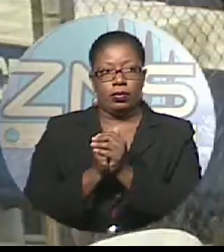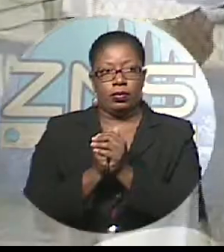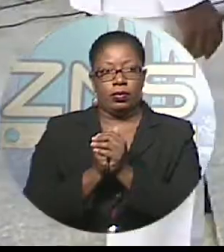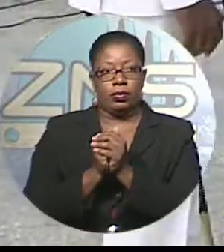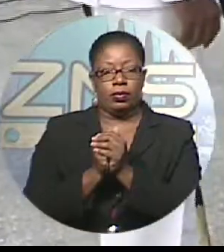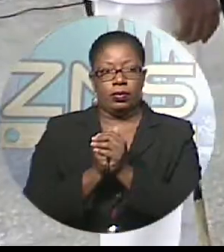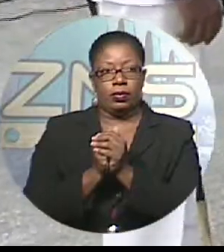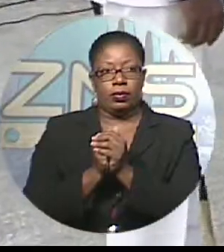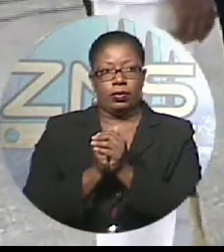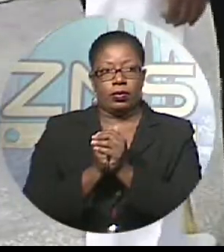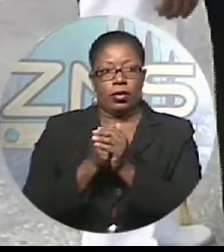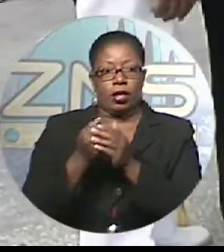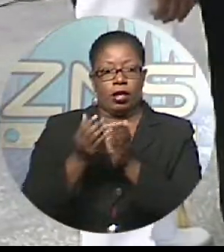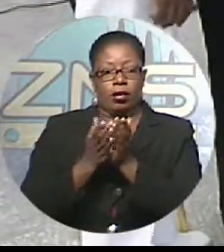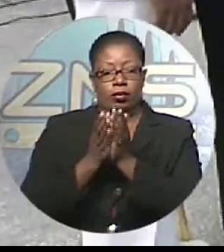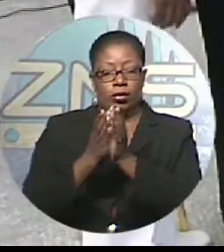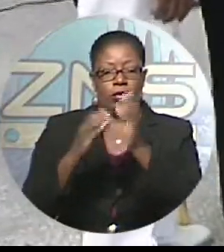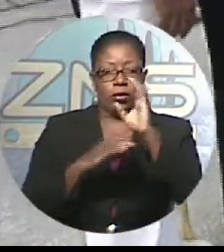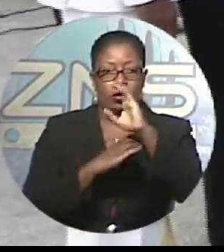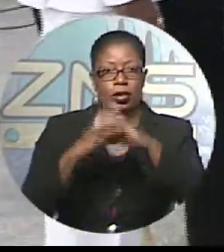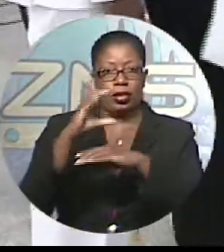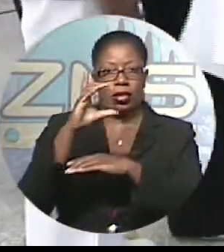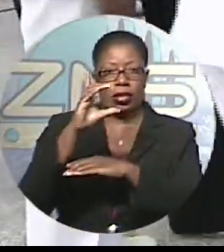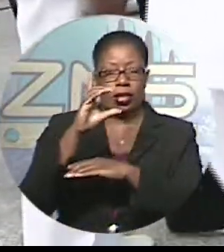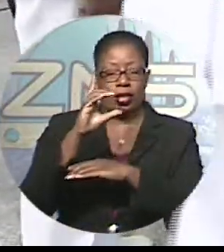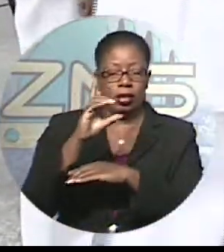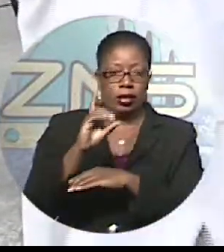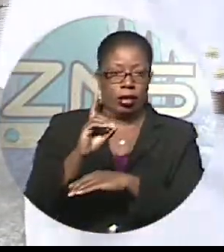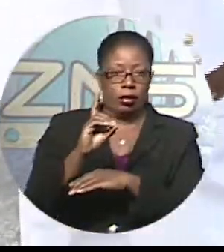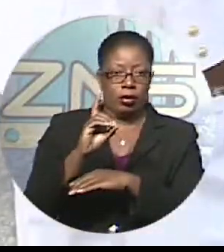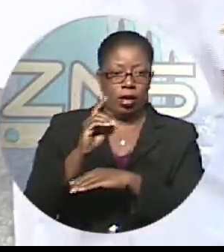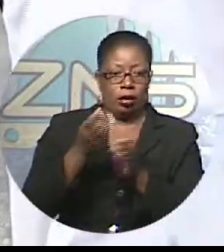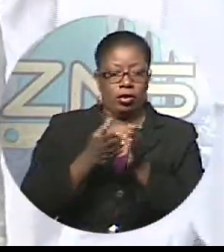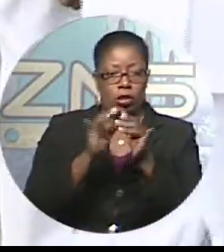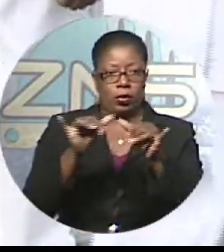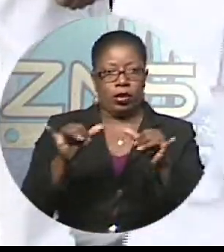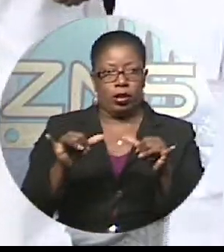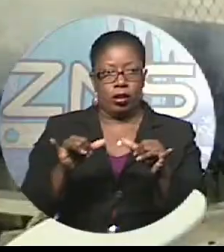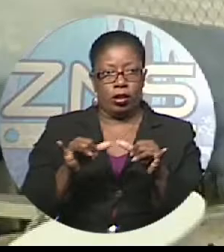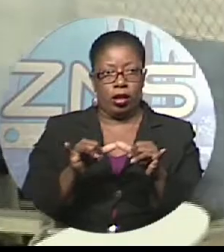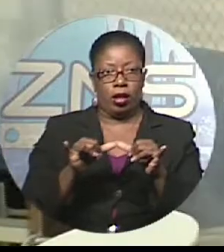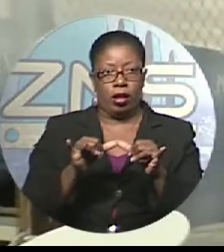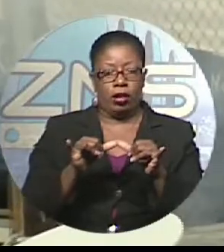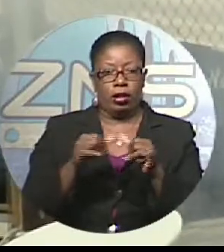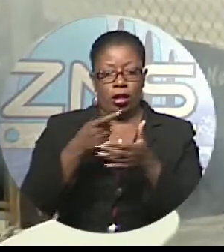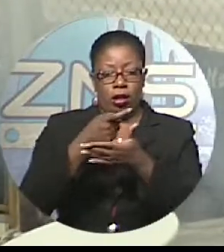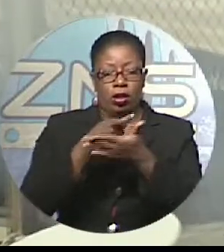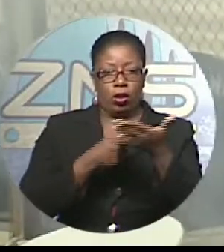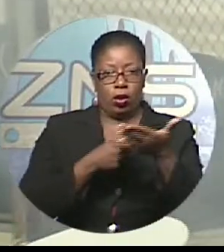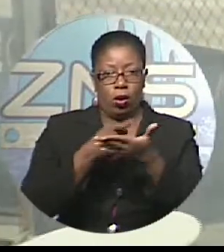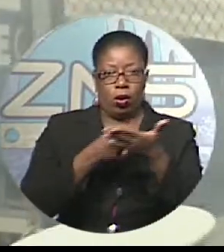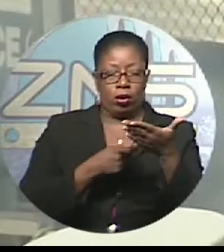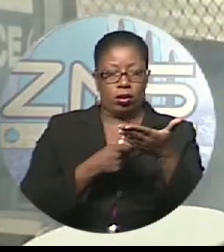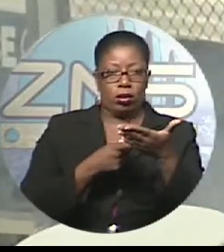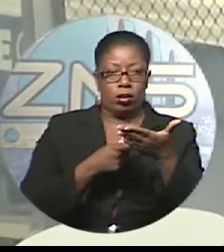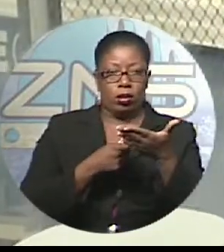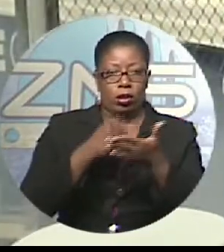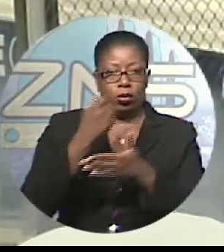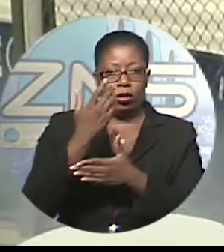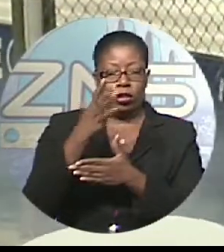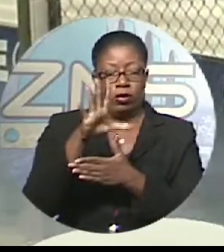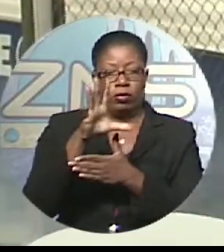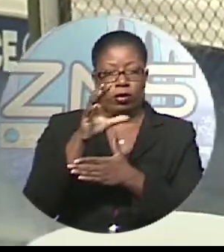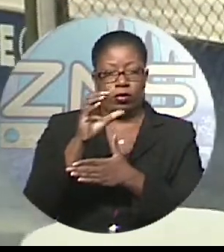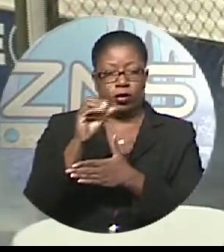Now, the vessel, constructed by Damon Shipyards, will be manned by a crew of 24 and was purchased at a price tag of approximately $15